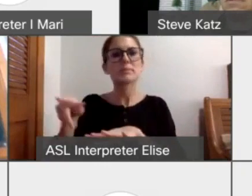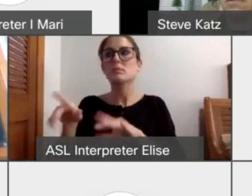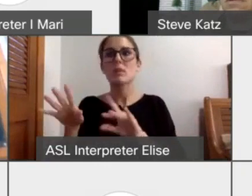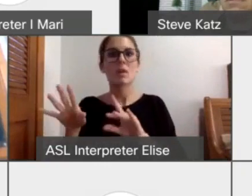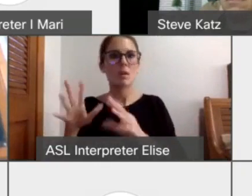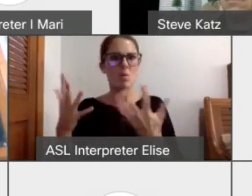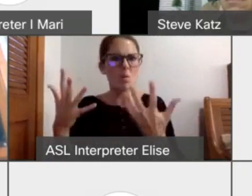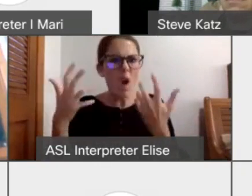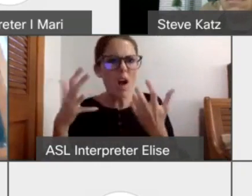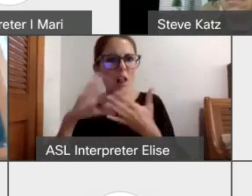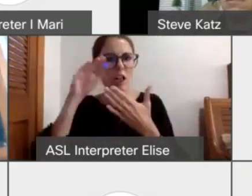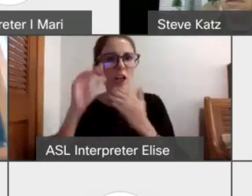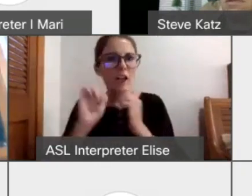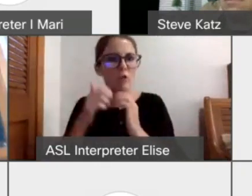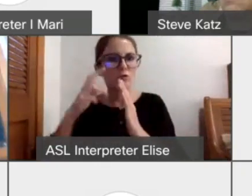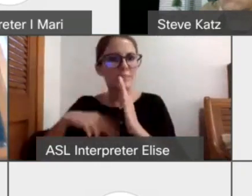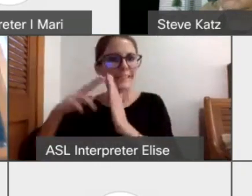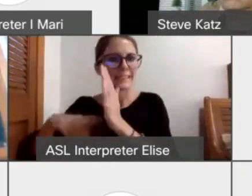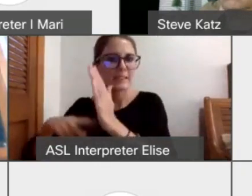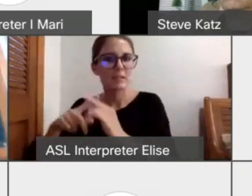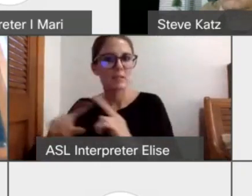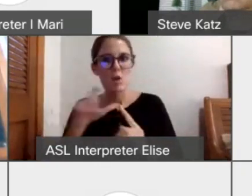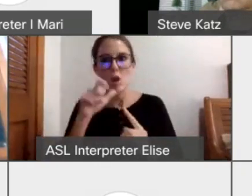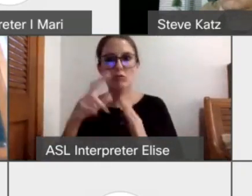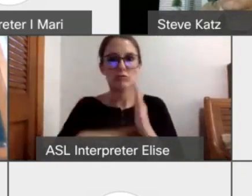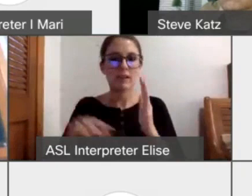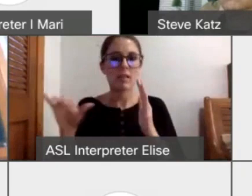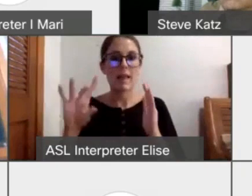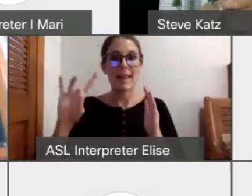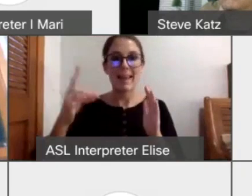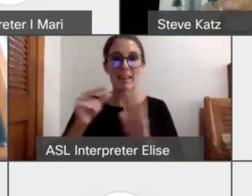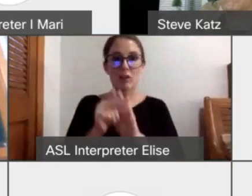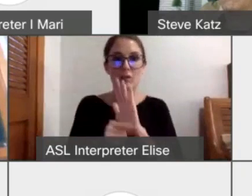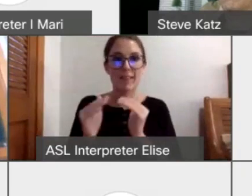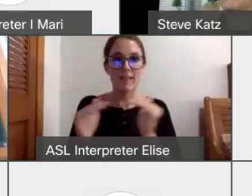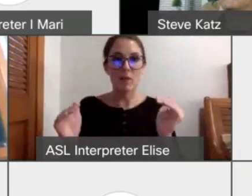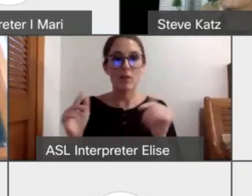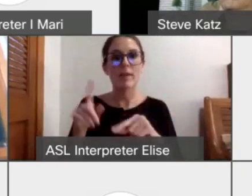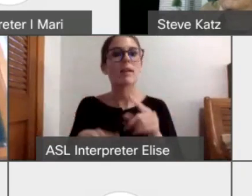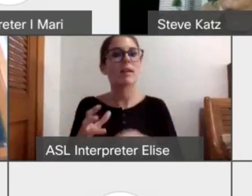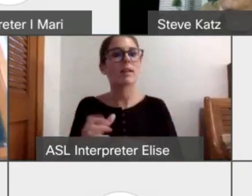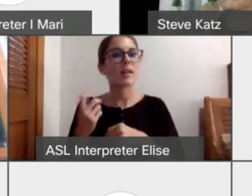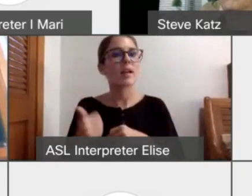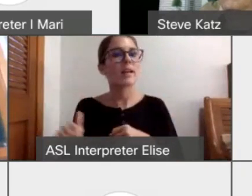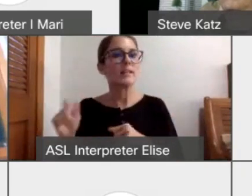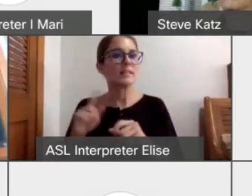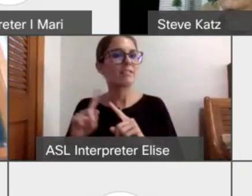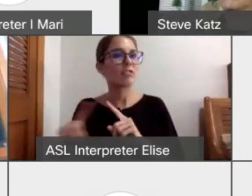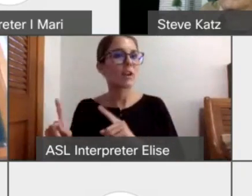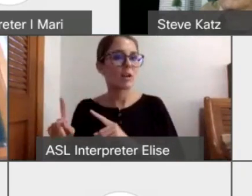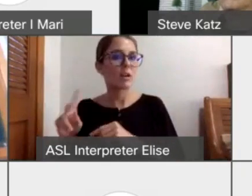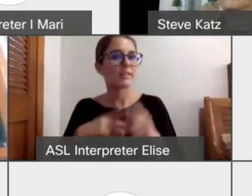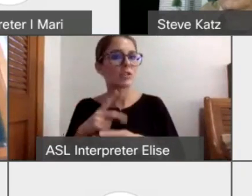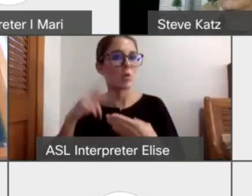to read, but they're not reading obviously at an 8th grade level, so they can't get in these different type of programs that are all over the